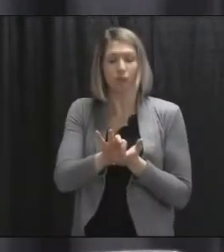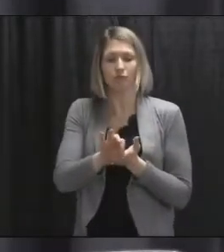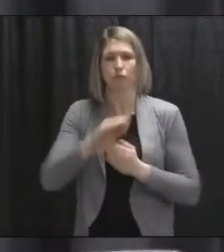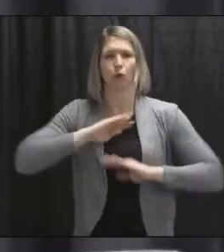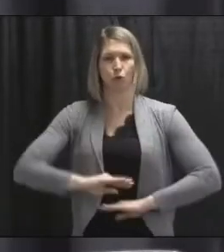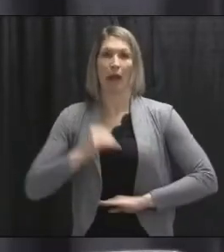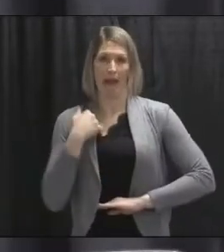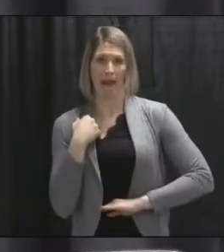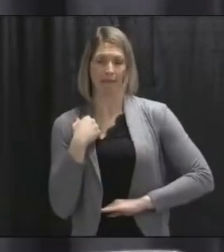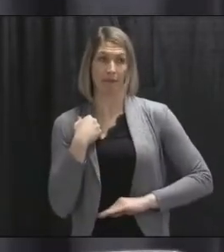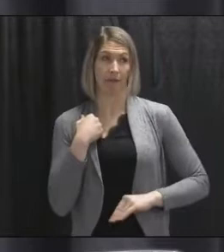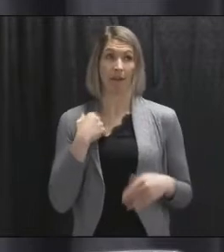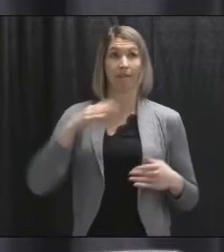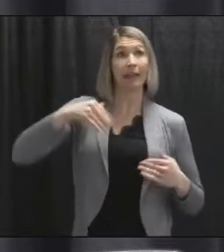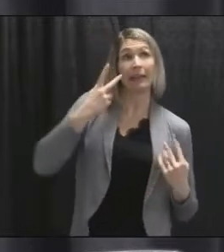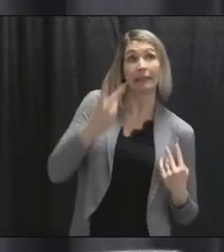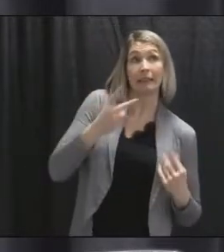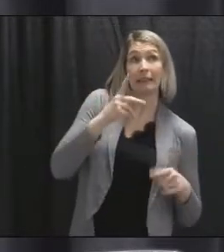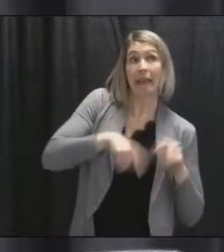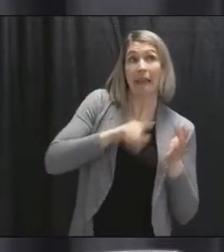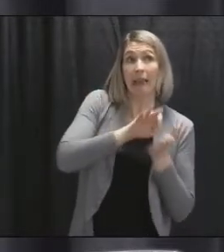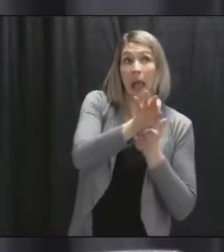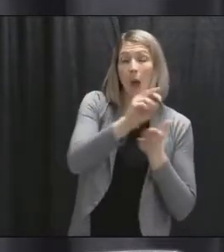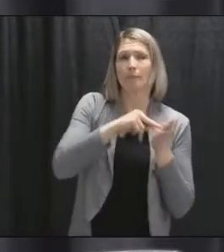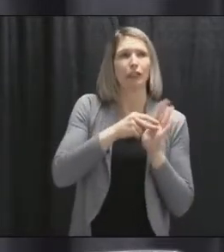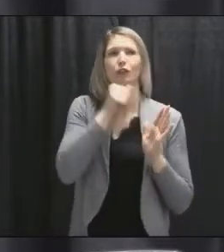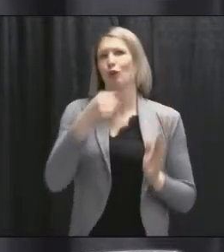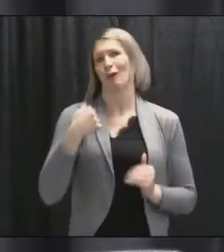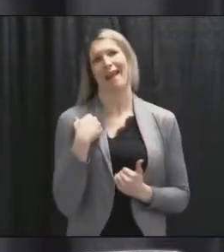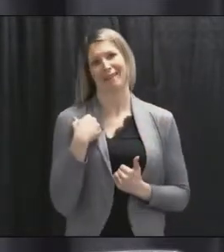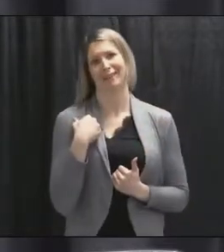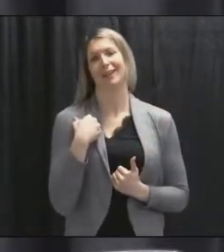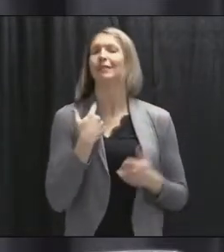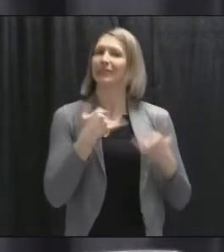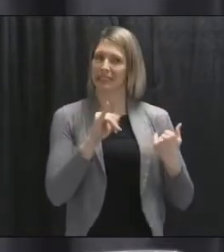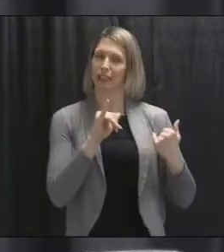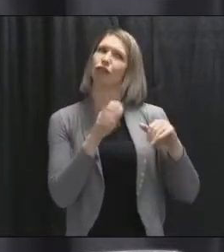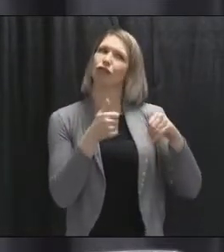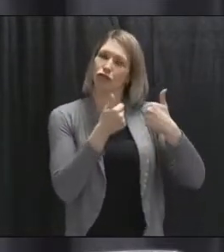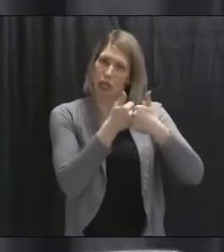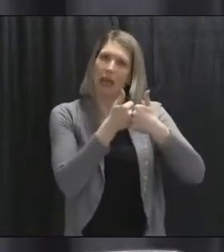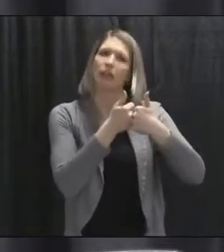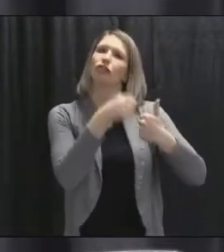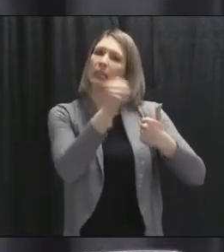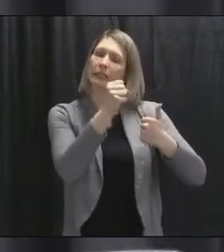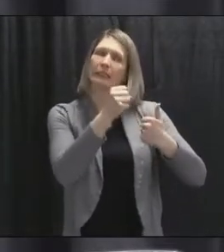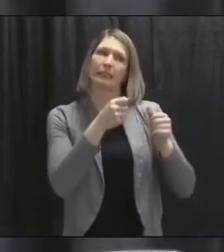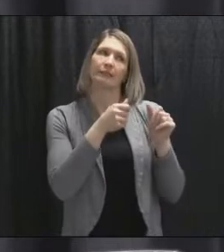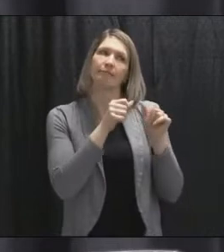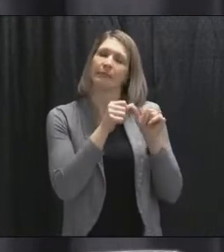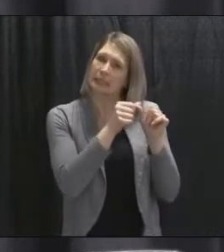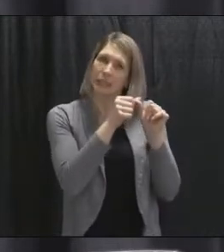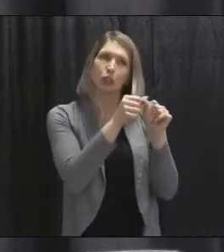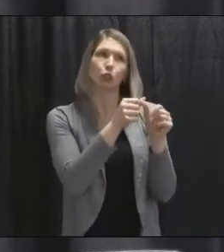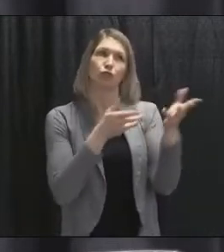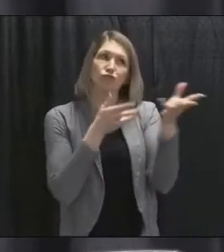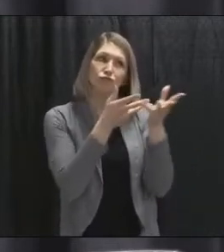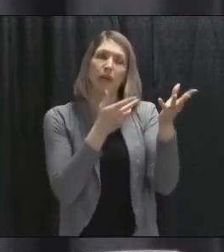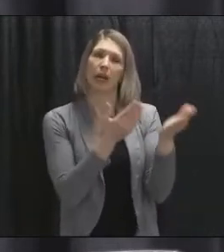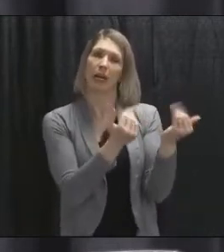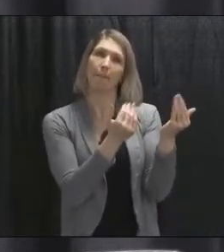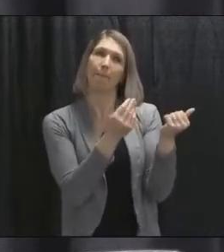uncertainty, and that has driven some of our decisions. But again, our aim has been to protect our frontline workers